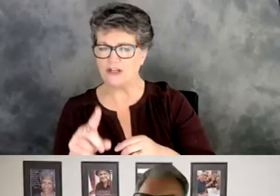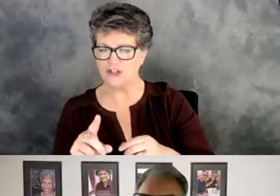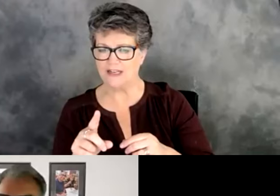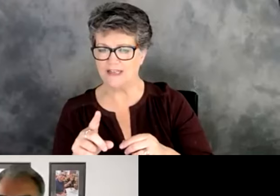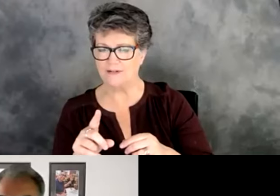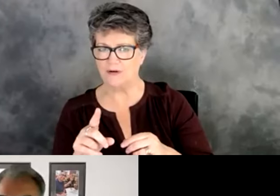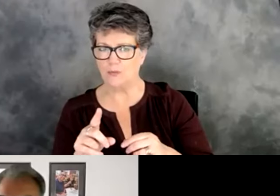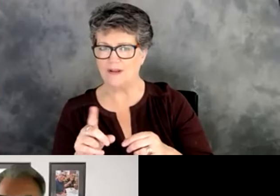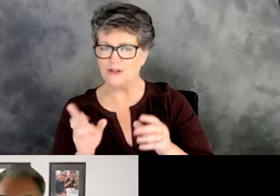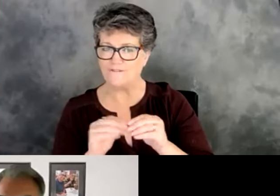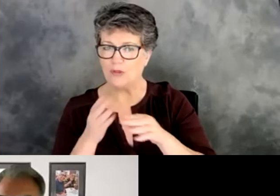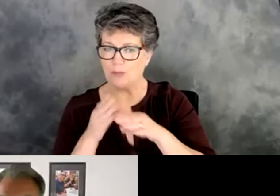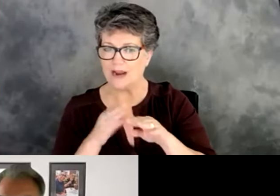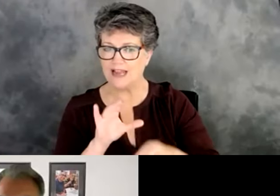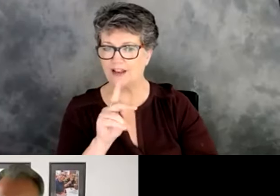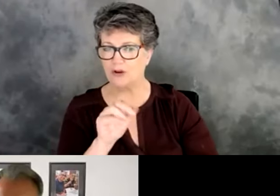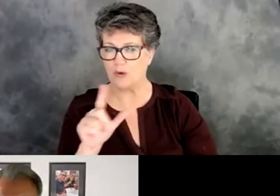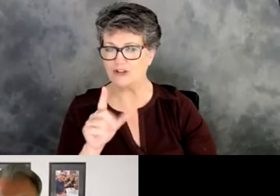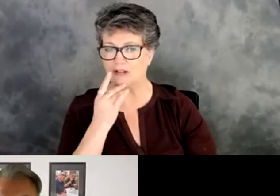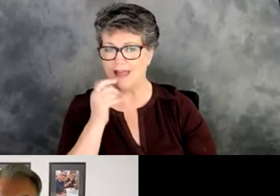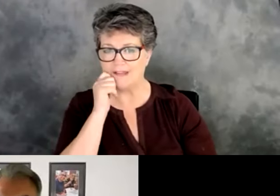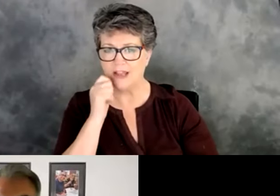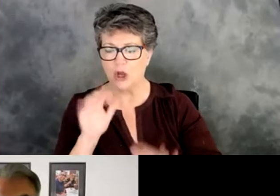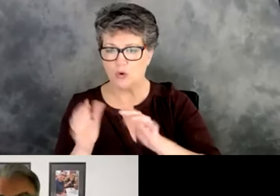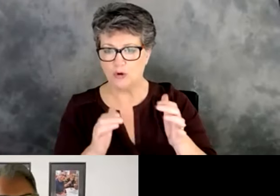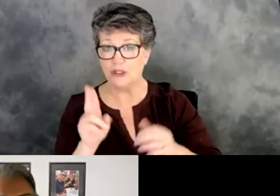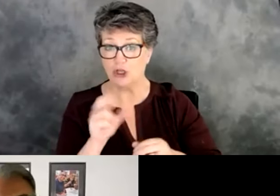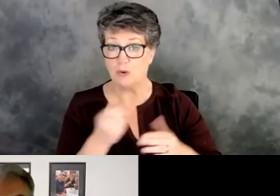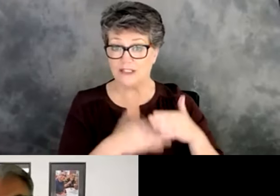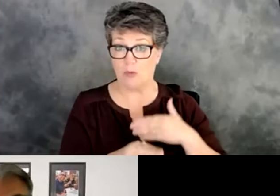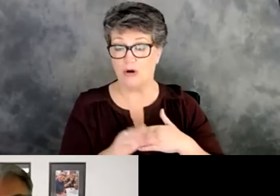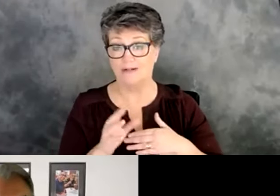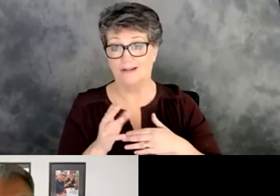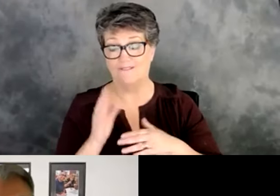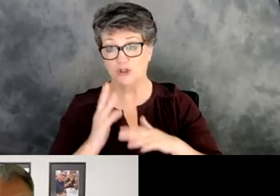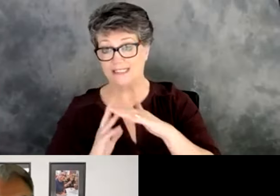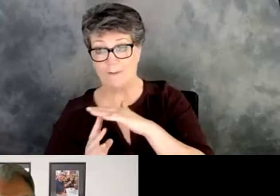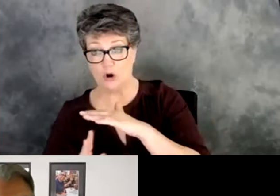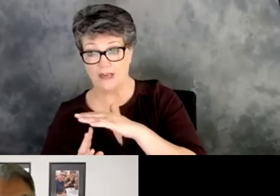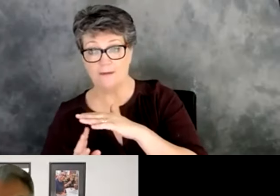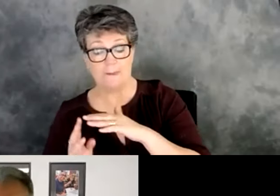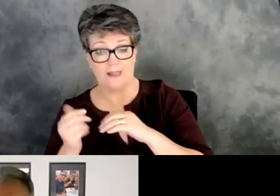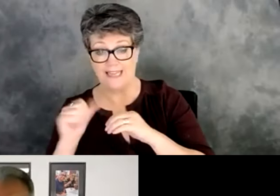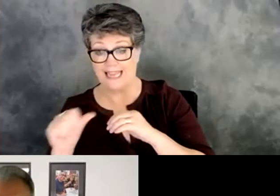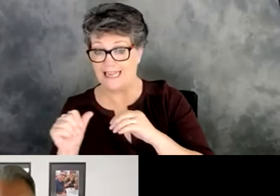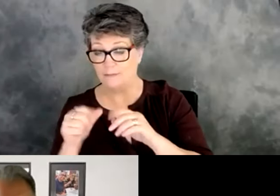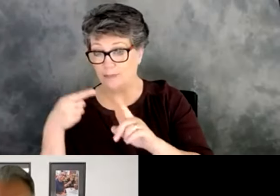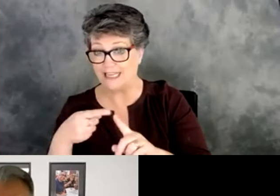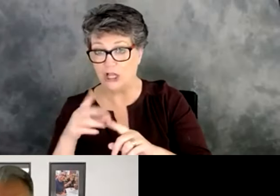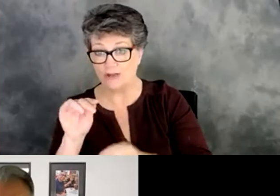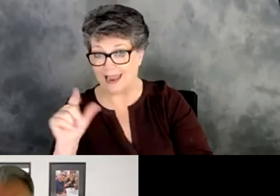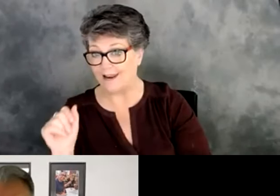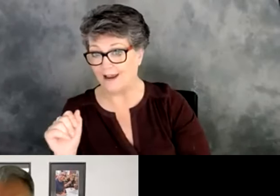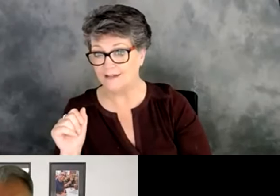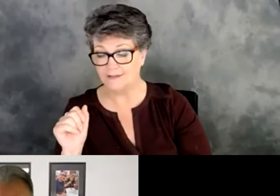breakdown of within the racial ethnic groups, US born versus immigrant populations, do we have any particular data around that? Because I'd